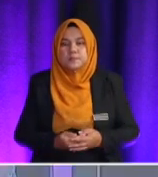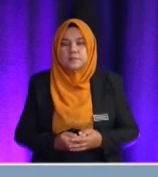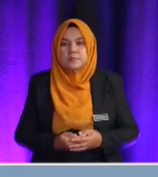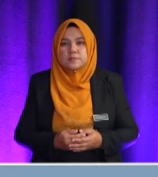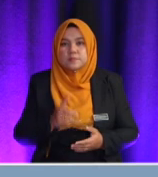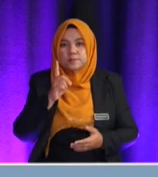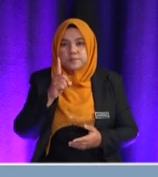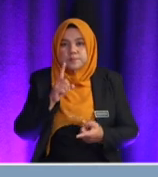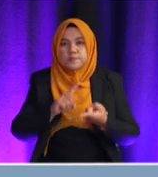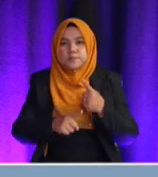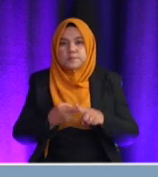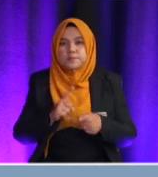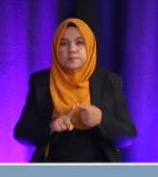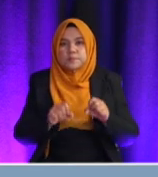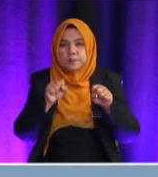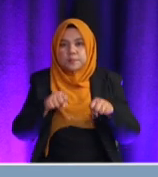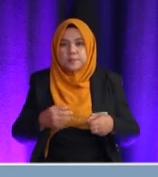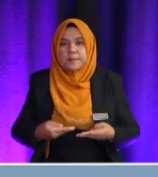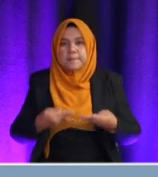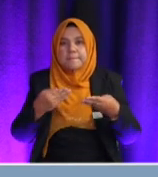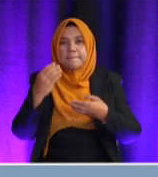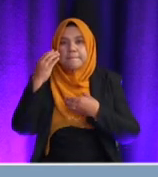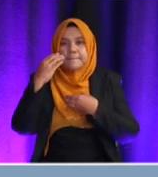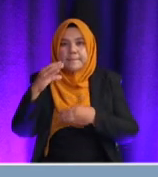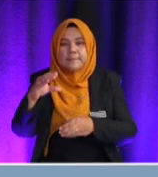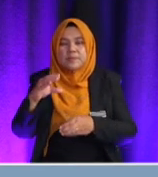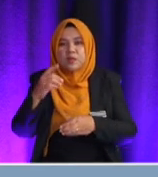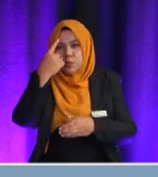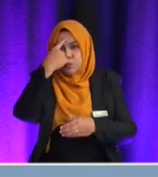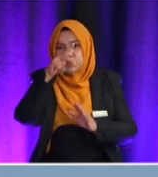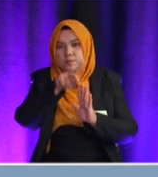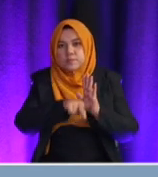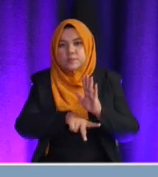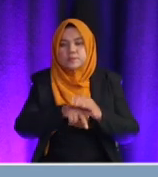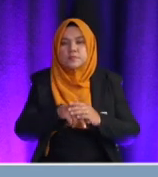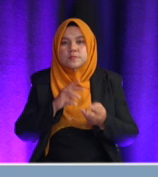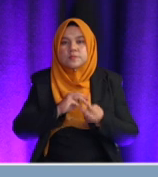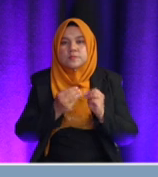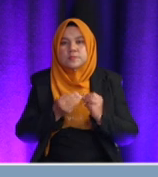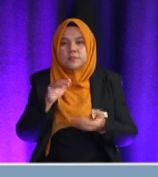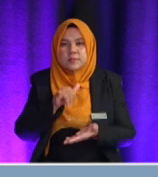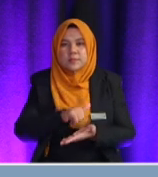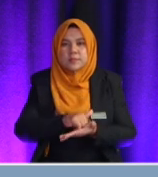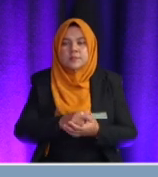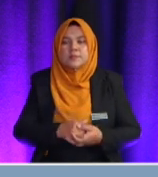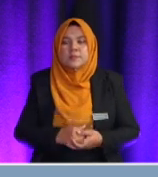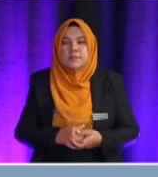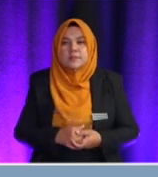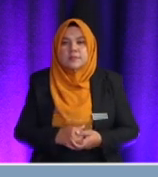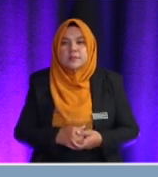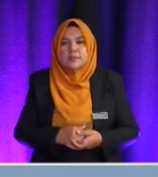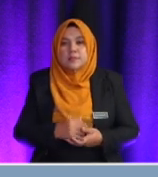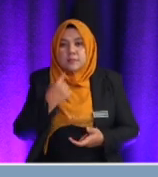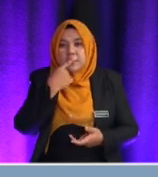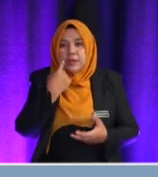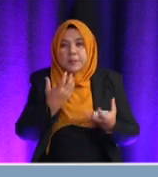one of your friends can give suggestions to reduce the problem. Okay, interesting. Okay, who wants